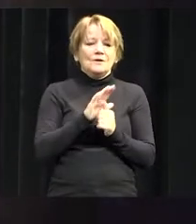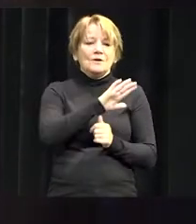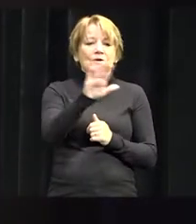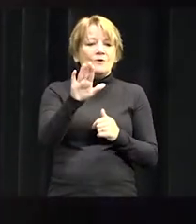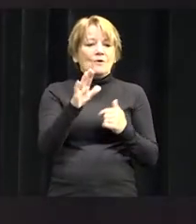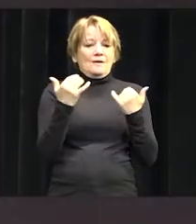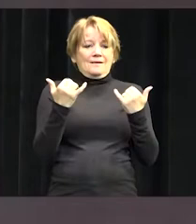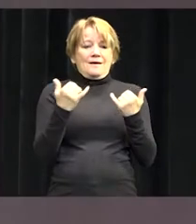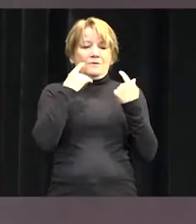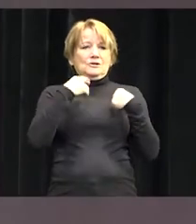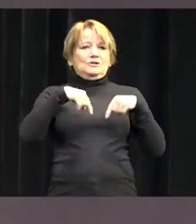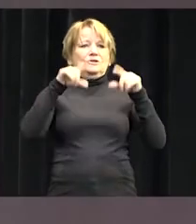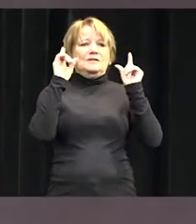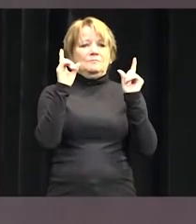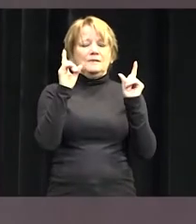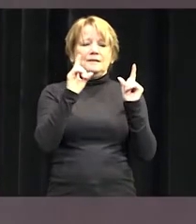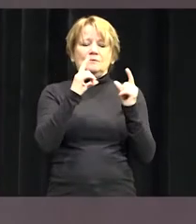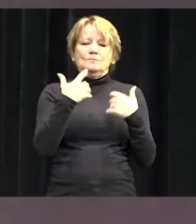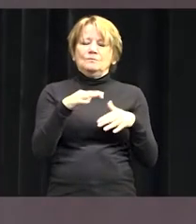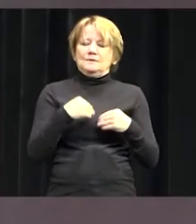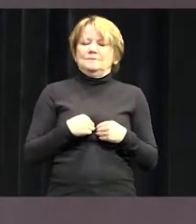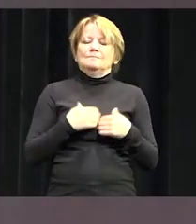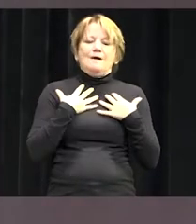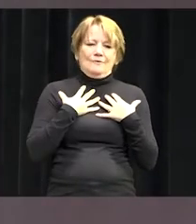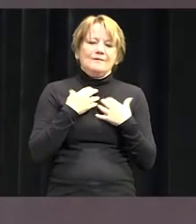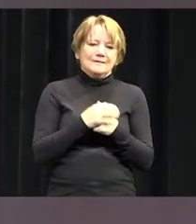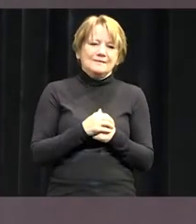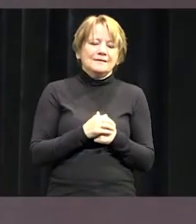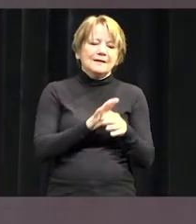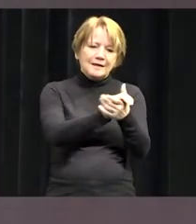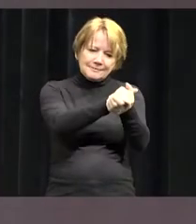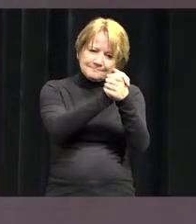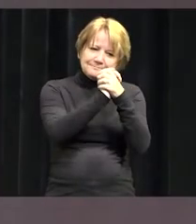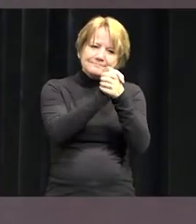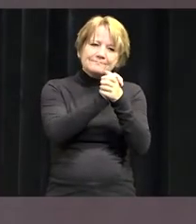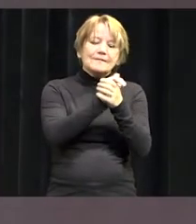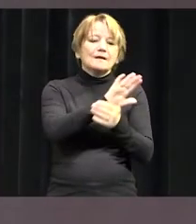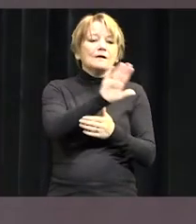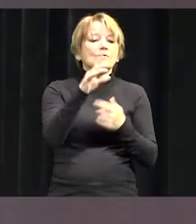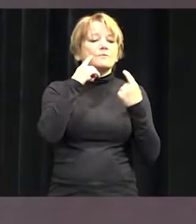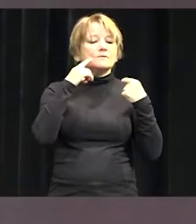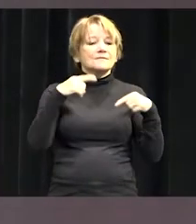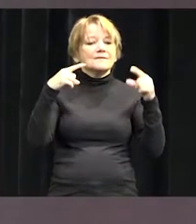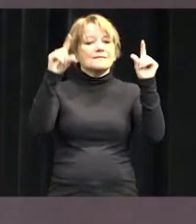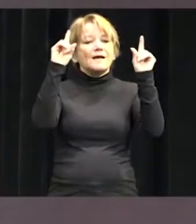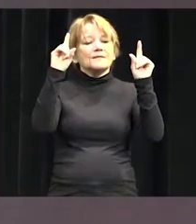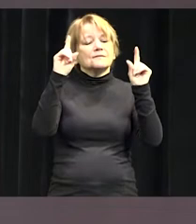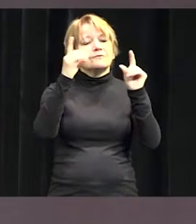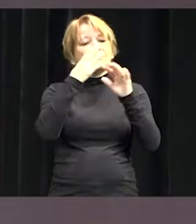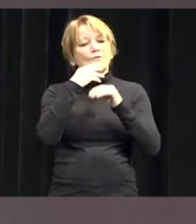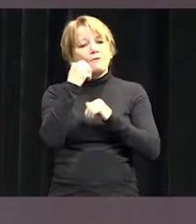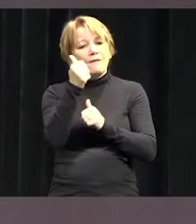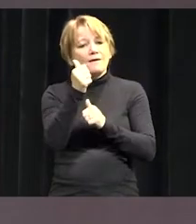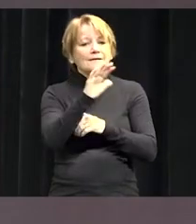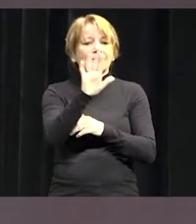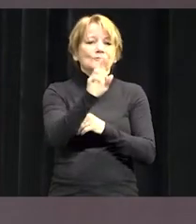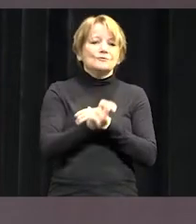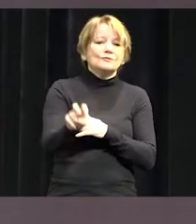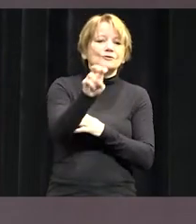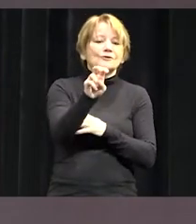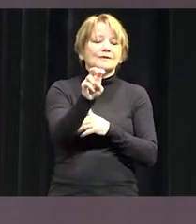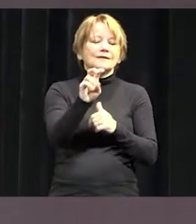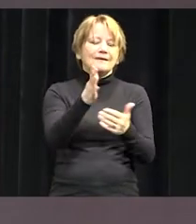you thank you so much professor mcgowan i have the honor to